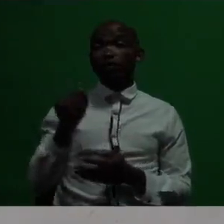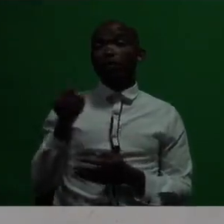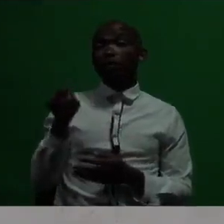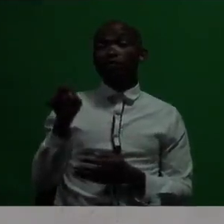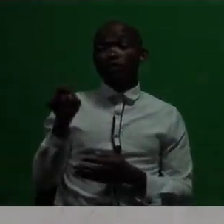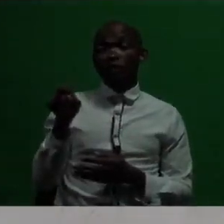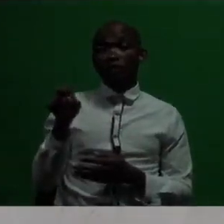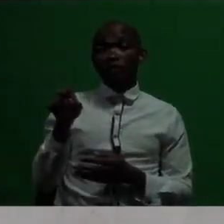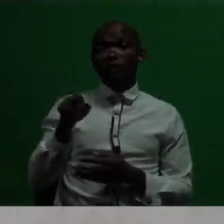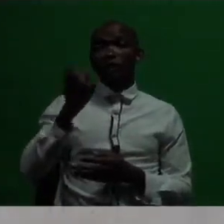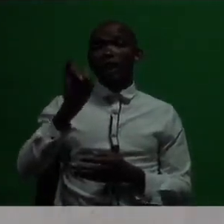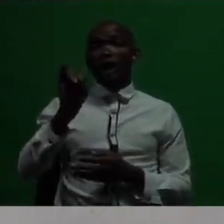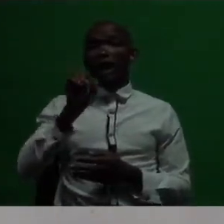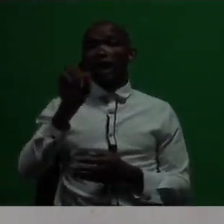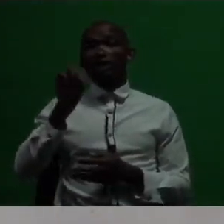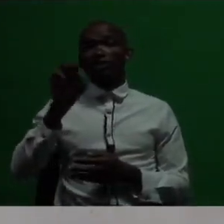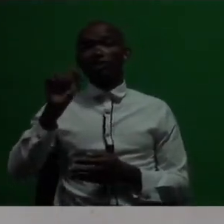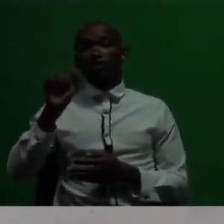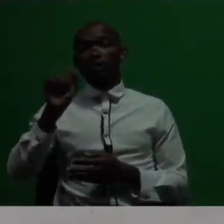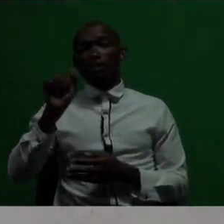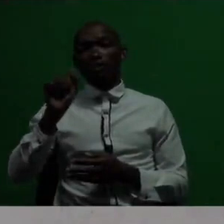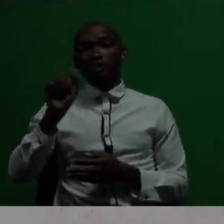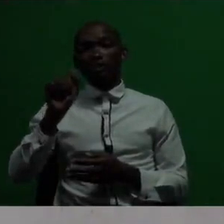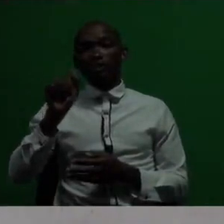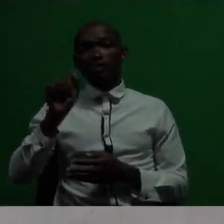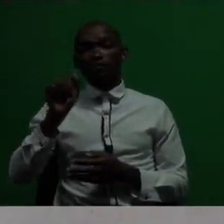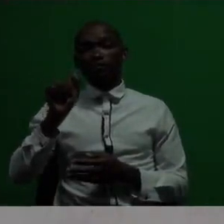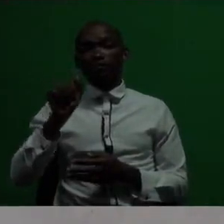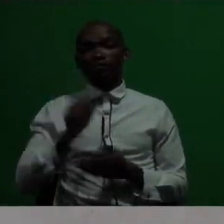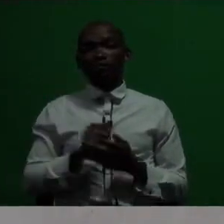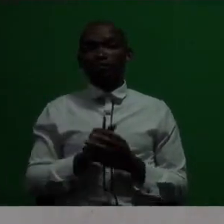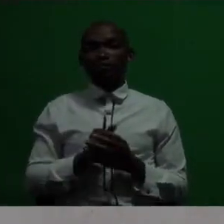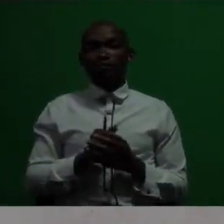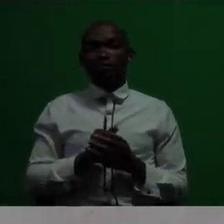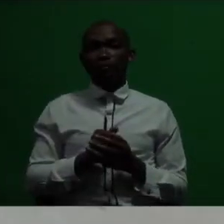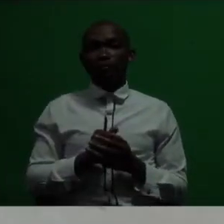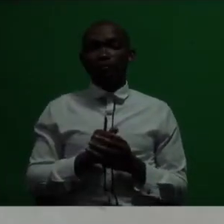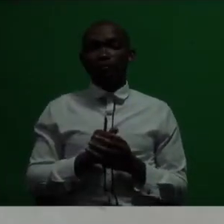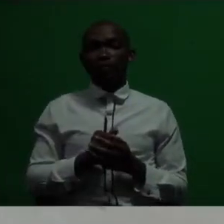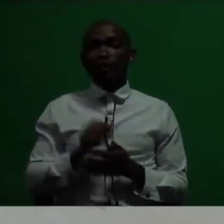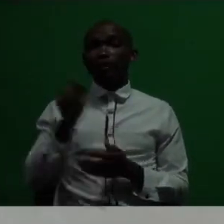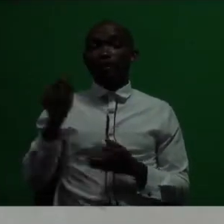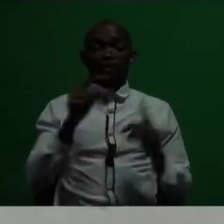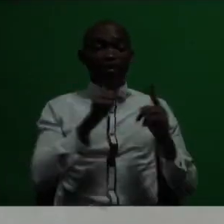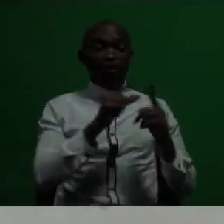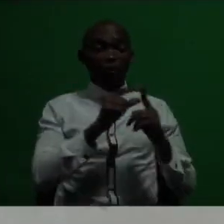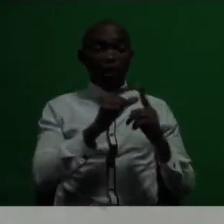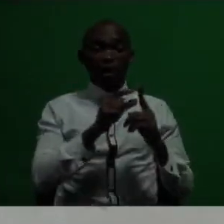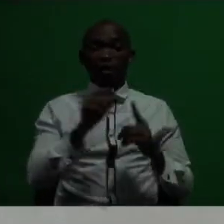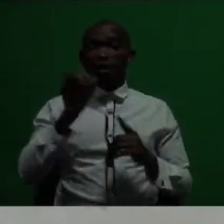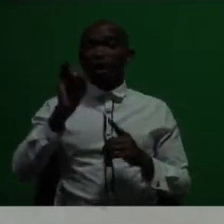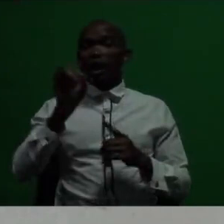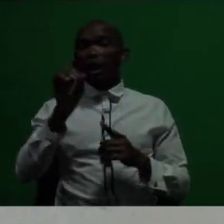we call of these are isomers. What is meant by isomers? This